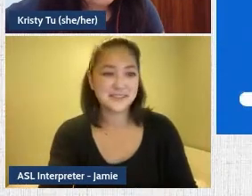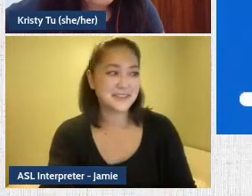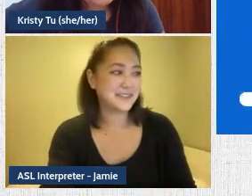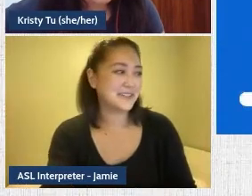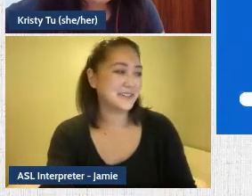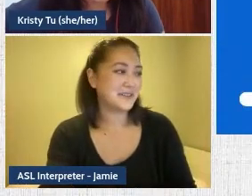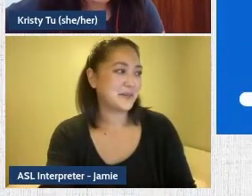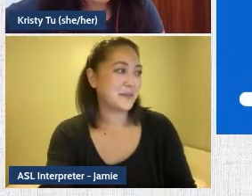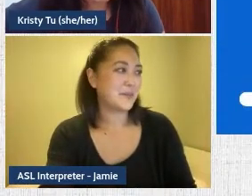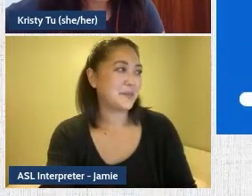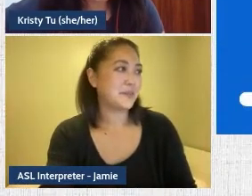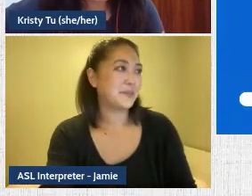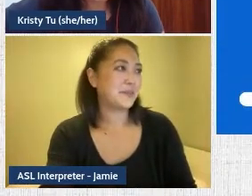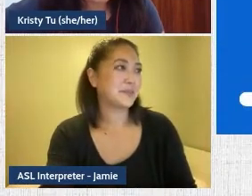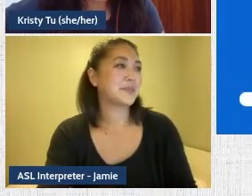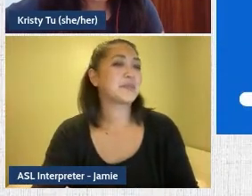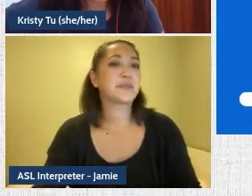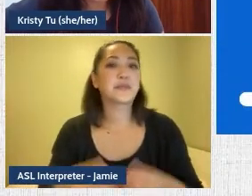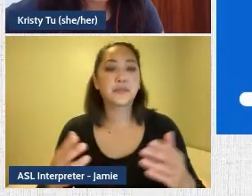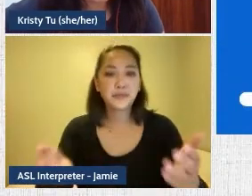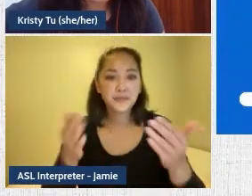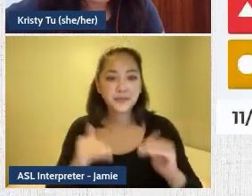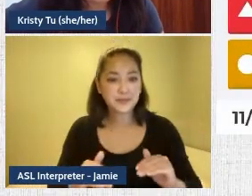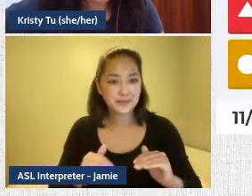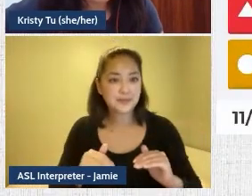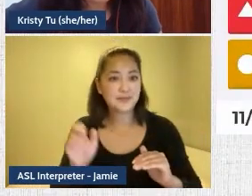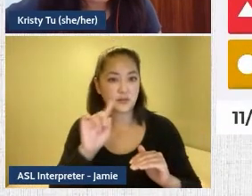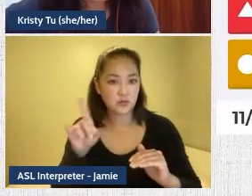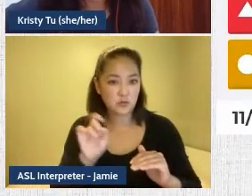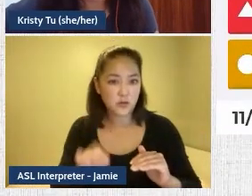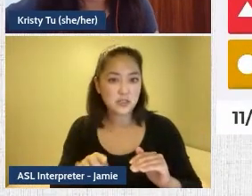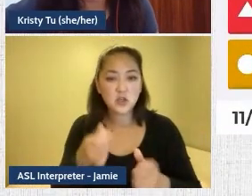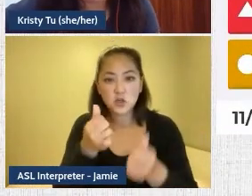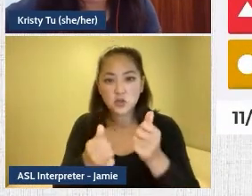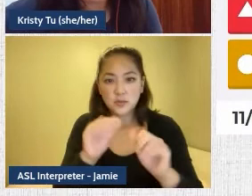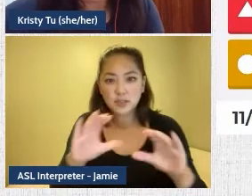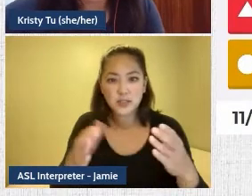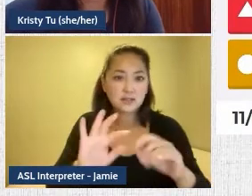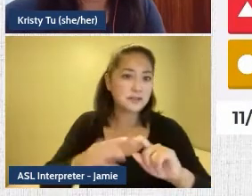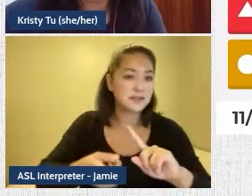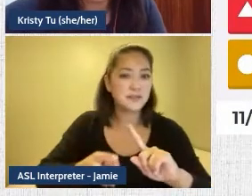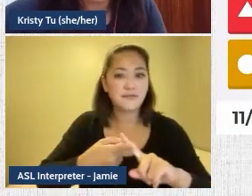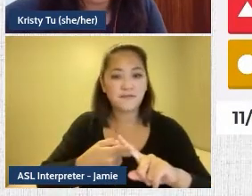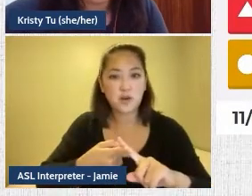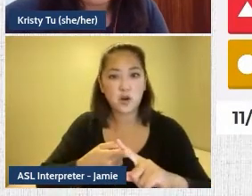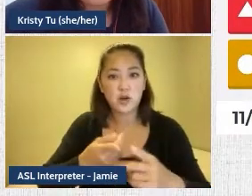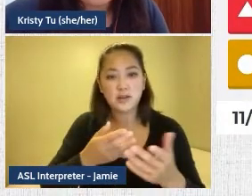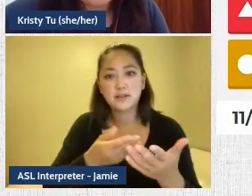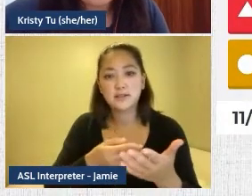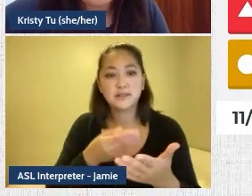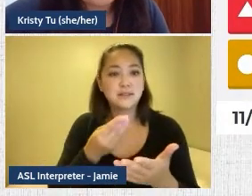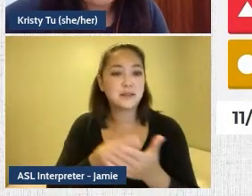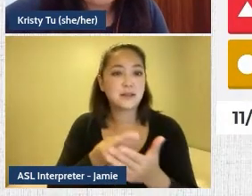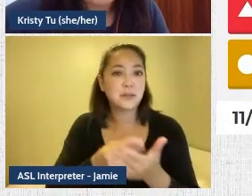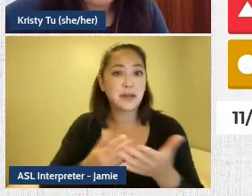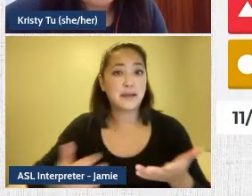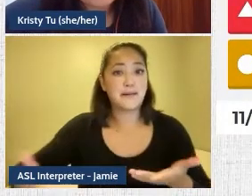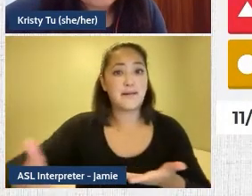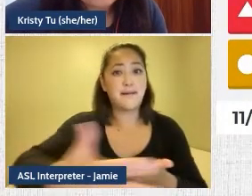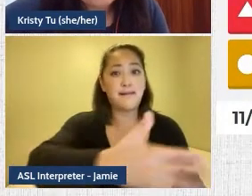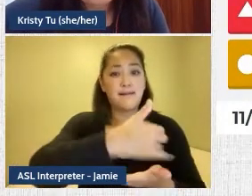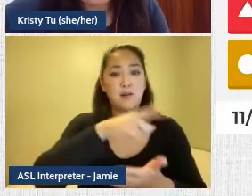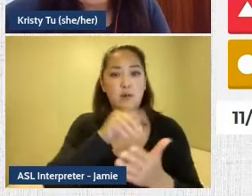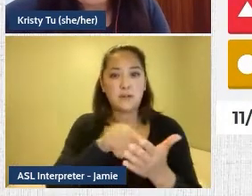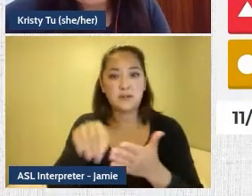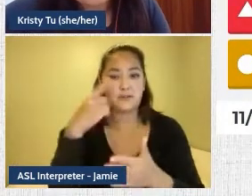Not sure. Okay, next question. So which class was the first to raise over $1 million for their class